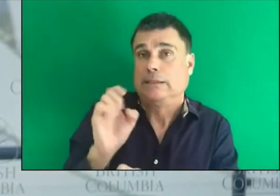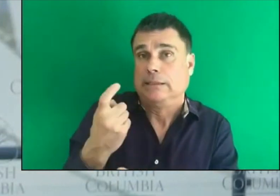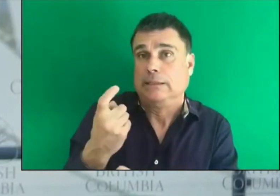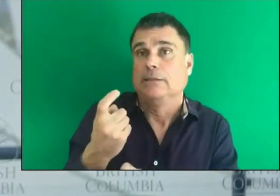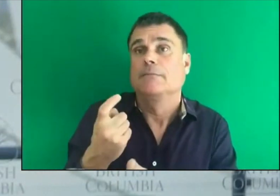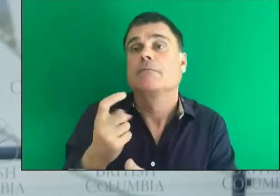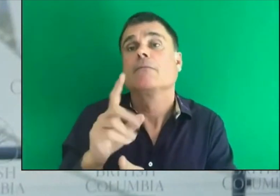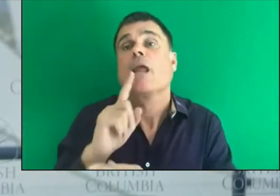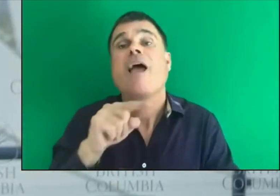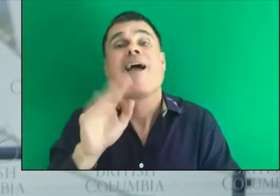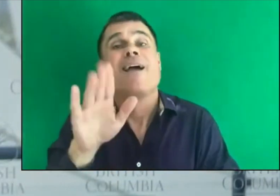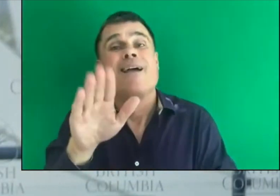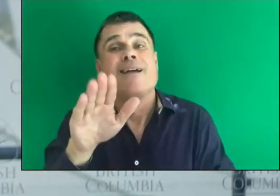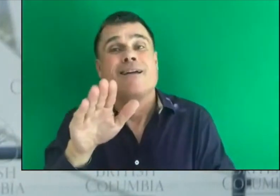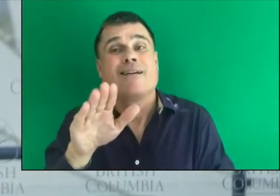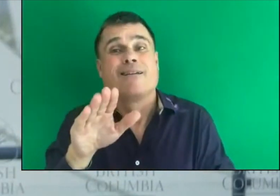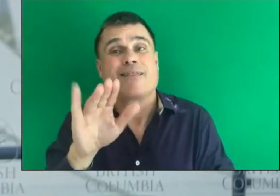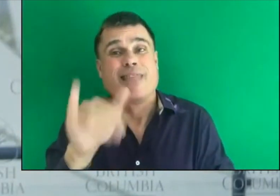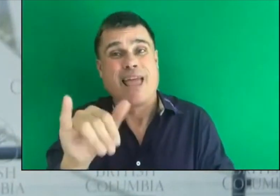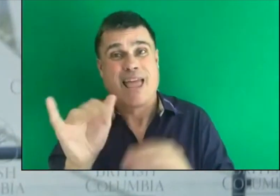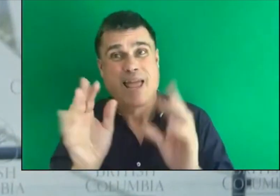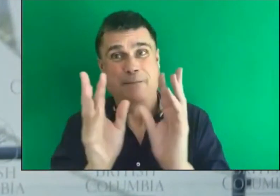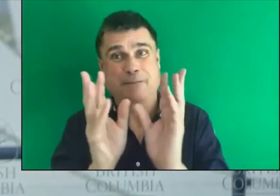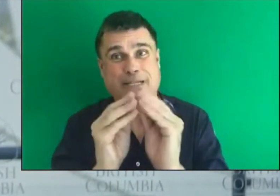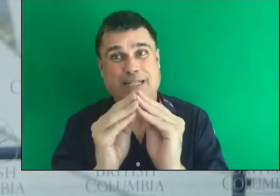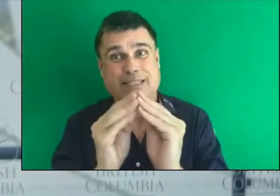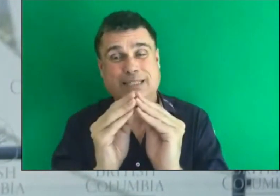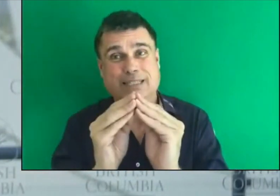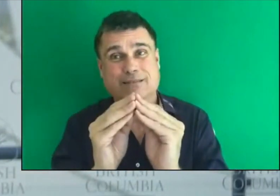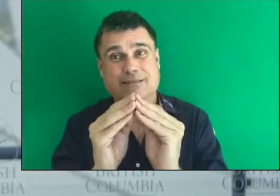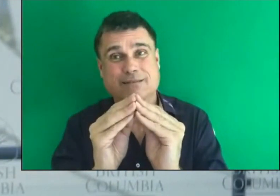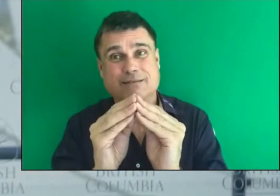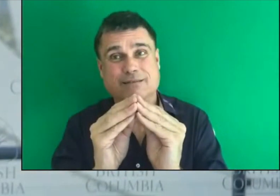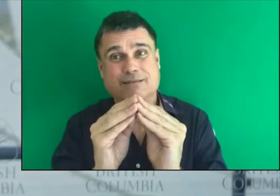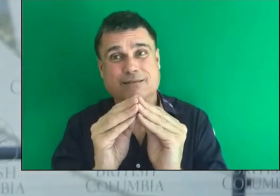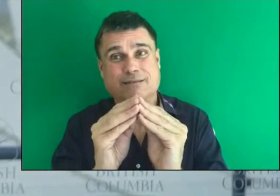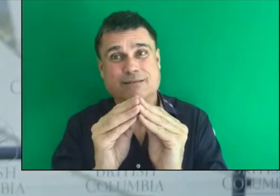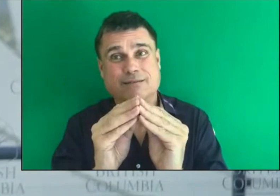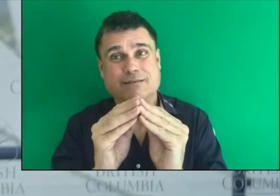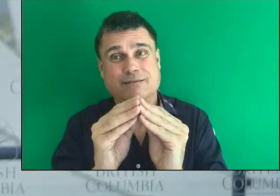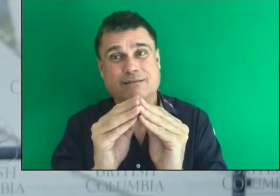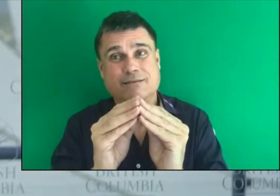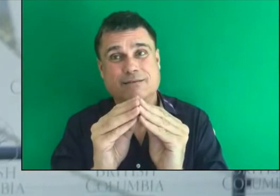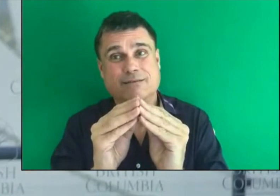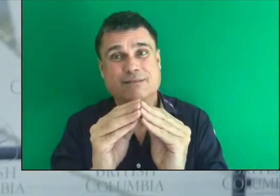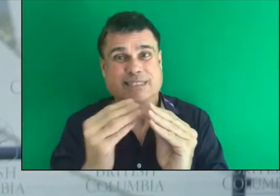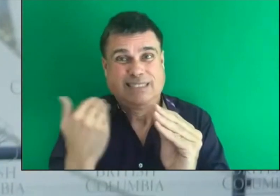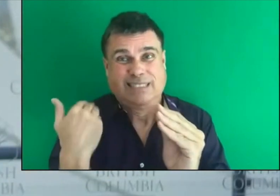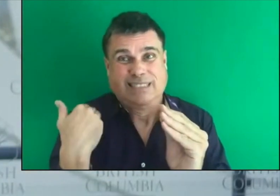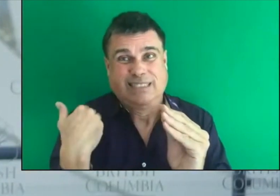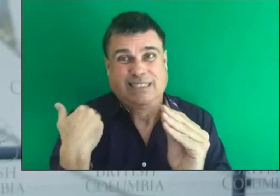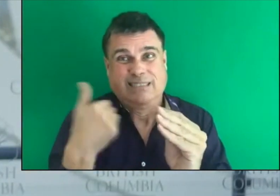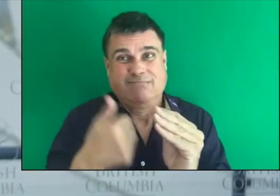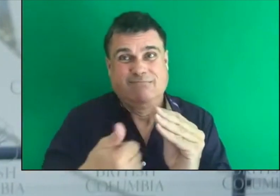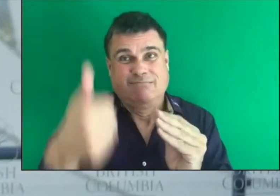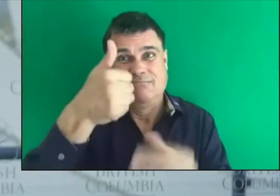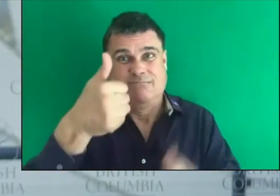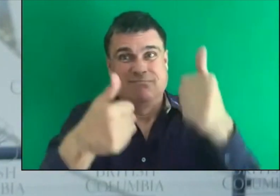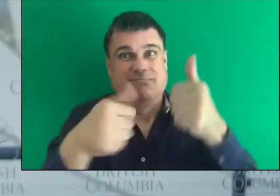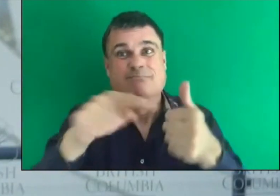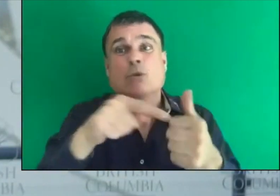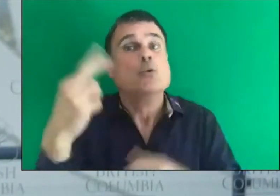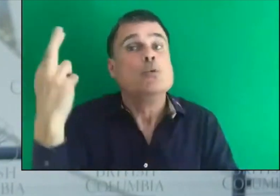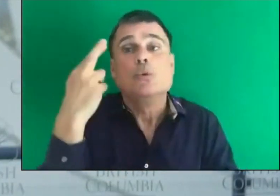outreach in different cultural communities, ethnic communities, and different geographic communities in the Fraser Health